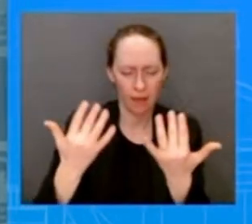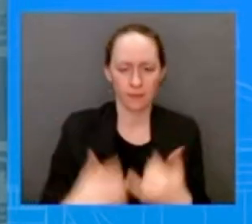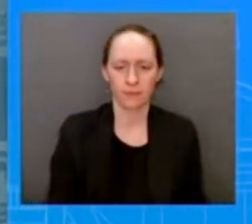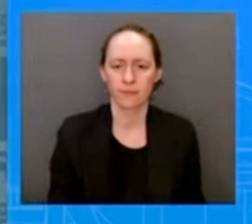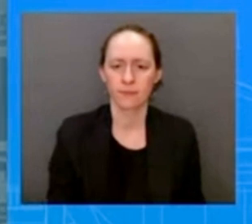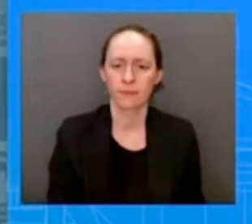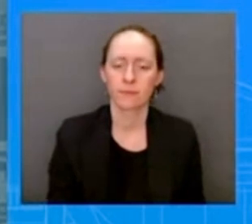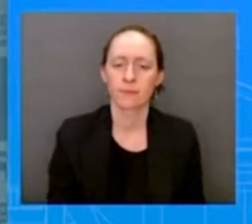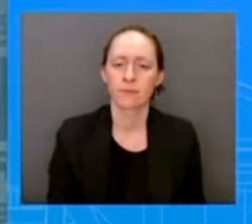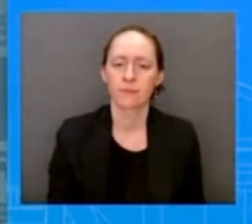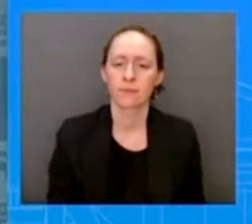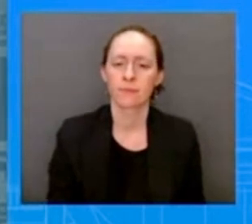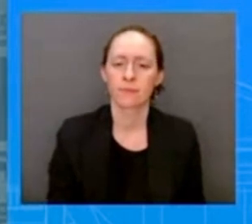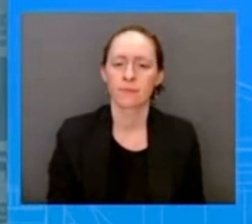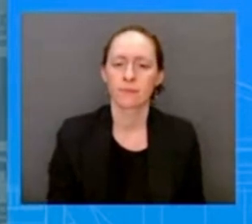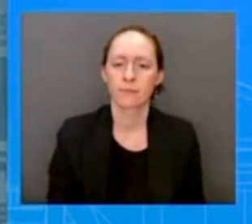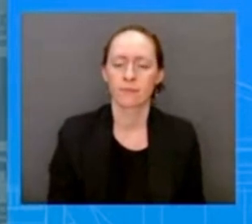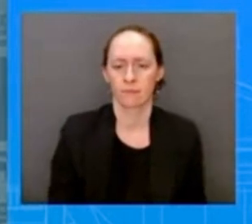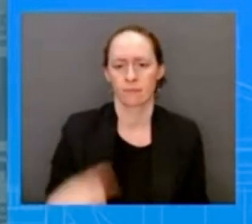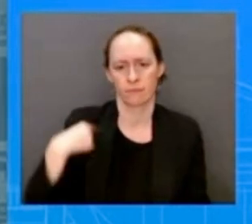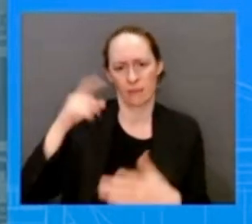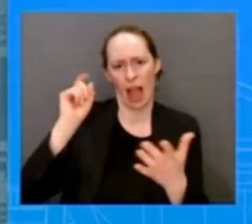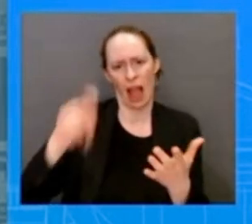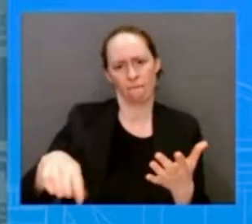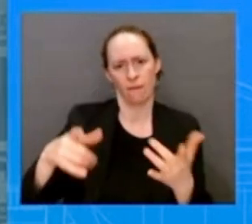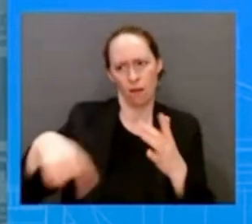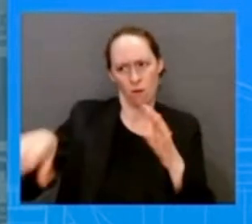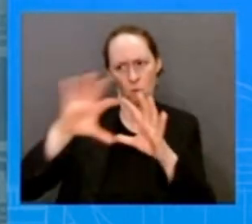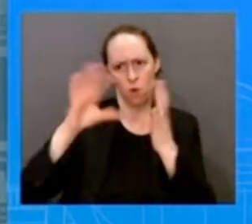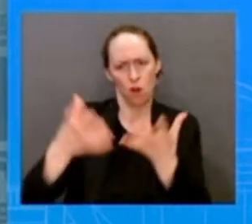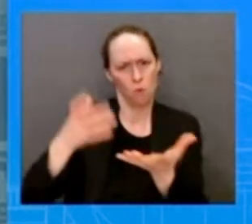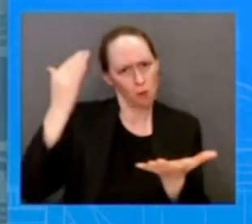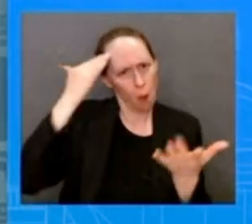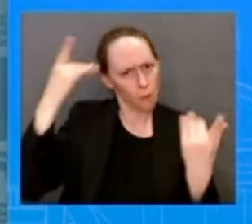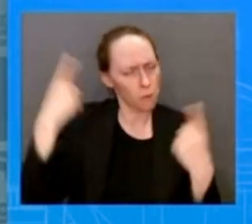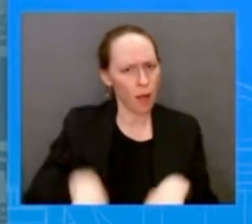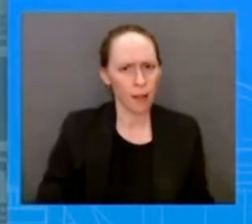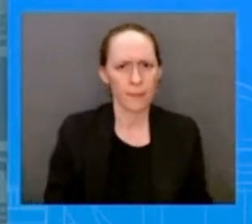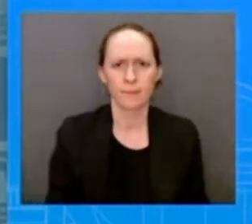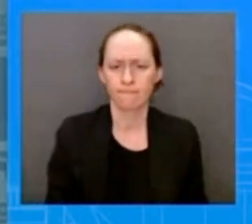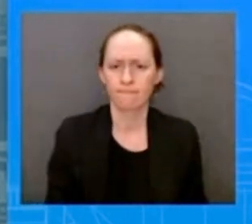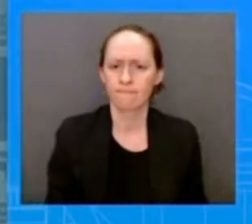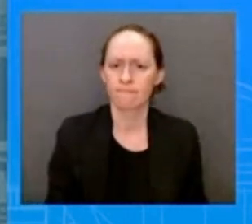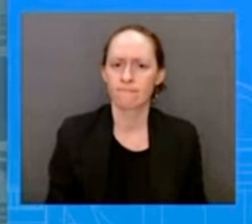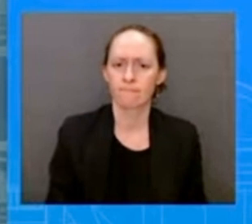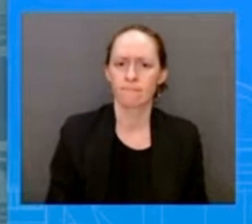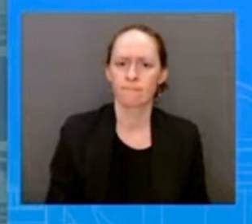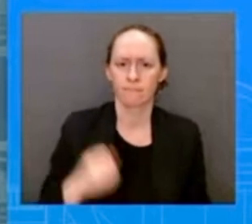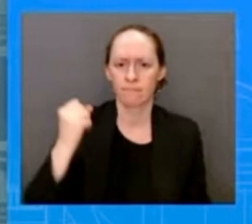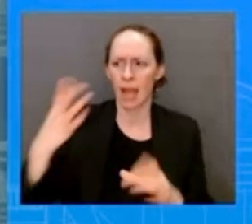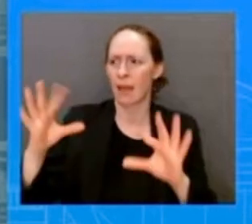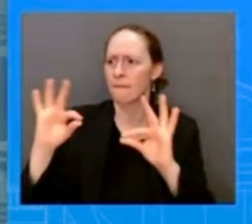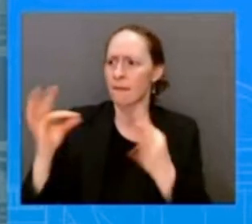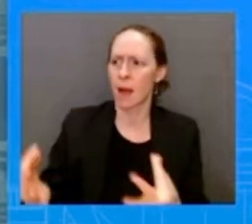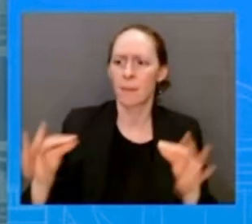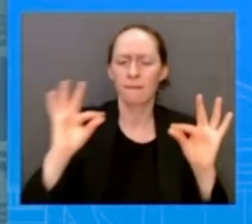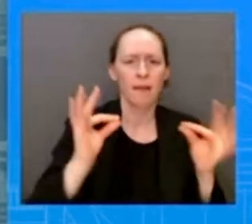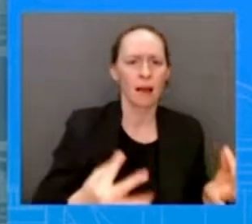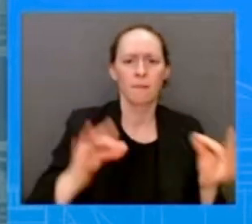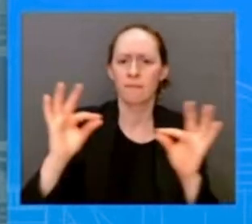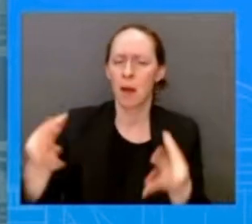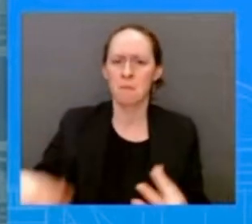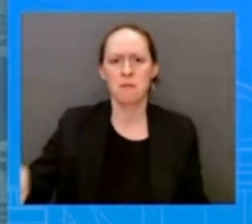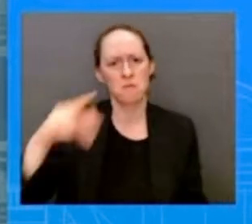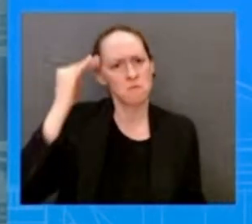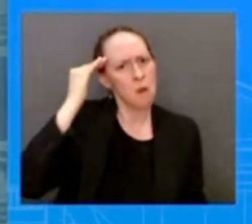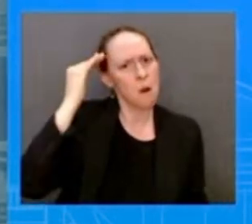know. The world needs to know. Certainly the families of those little girls need to know. So let's see where it goes before we make some snap